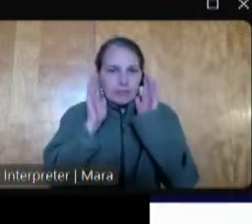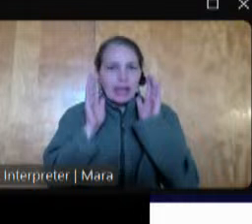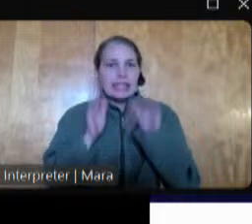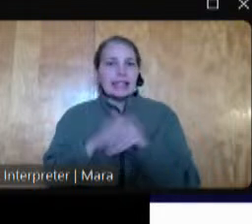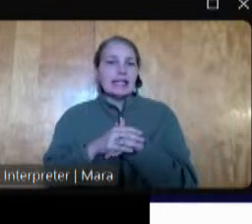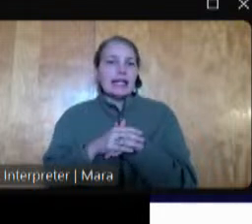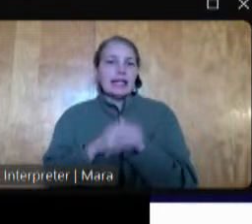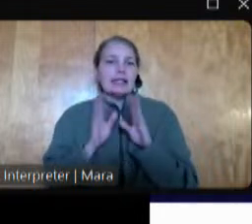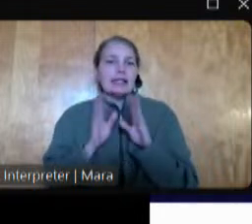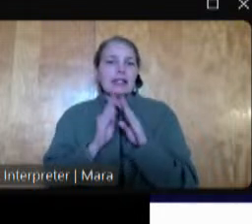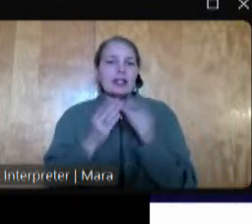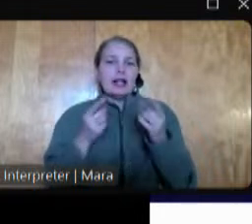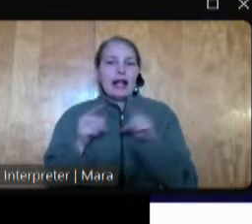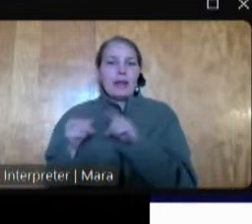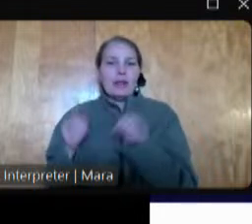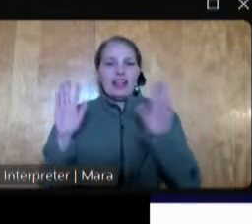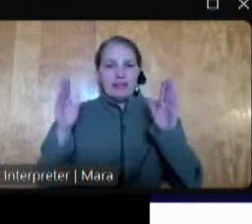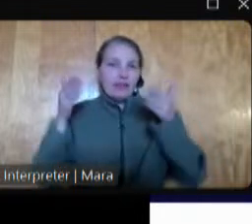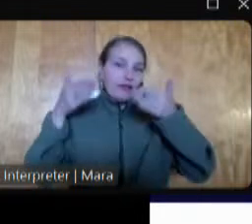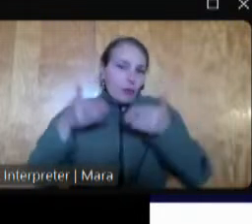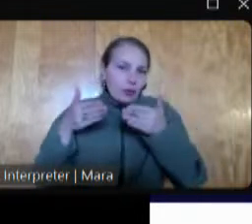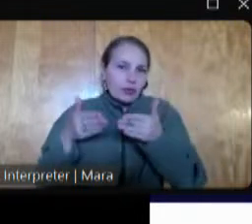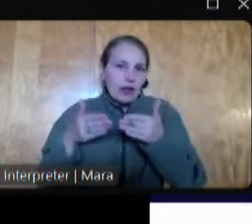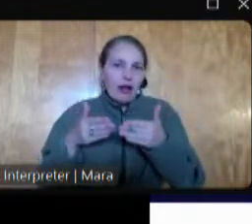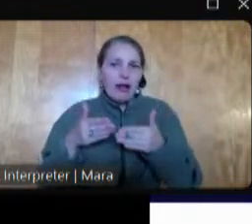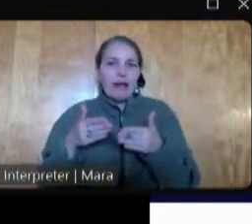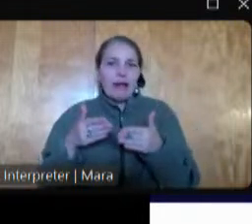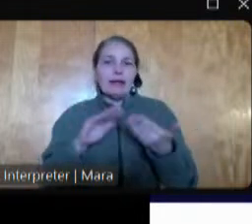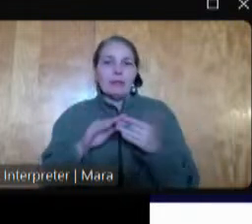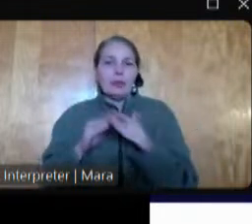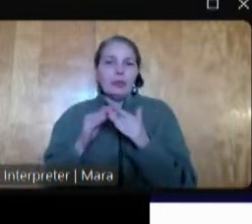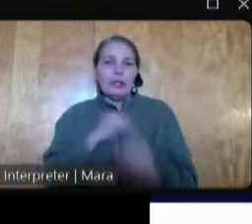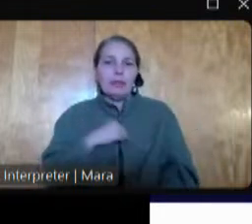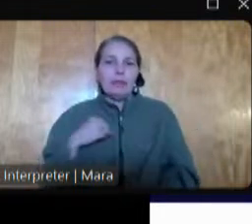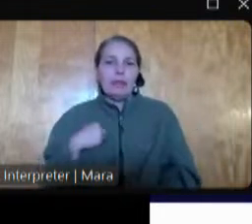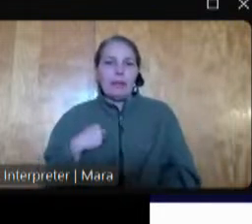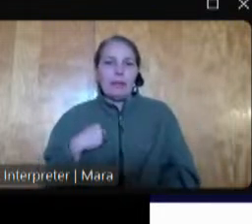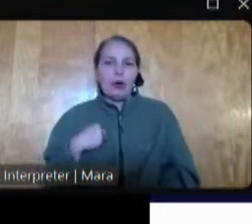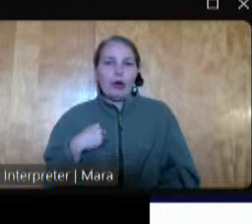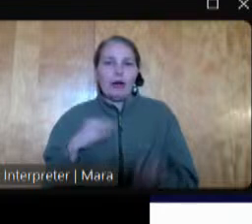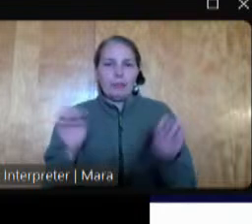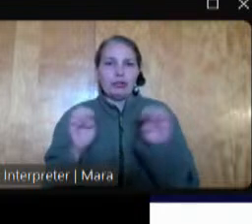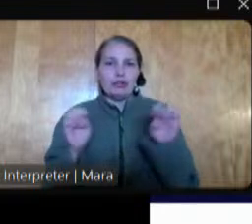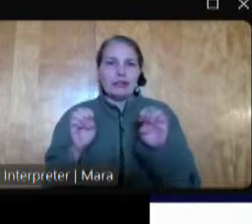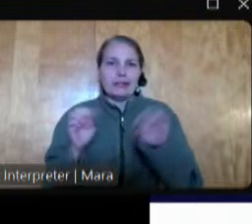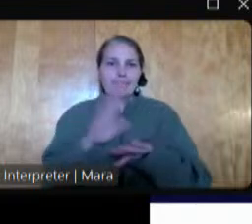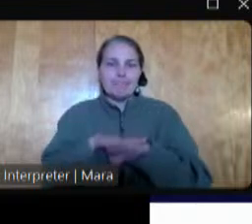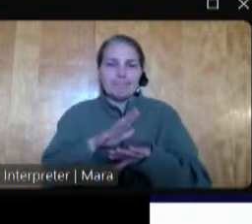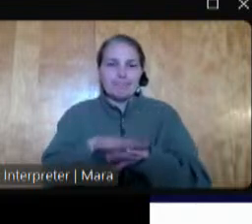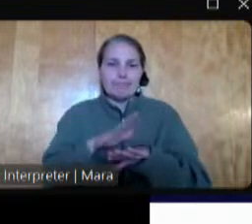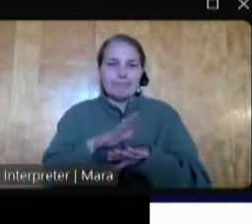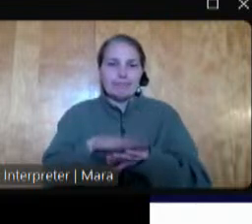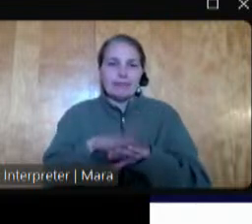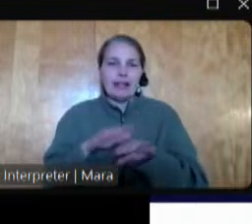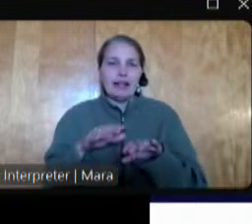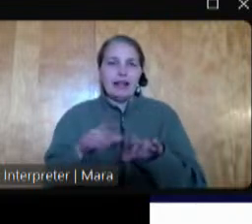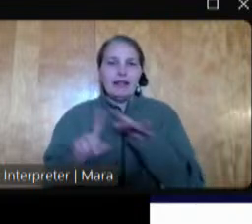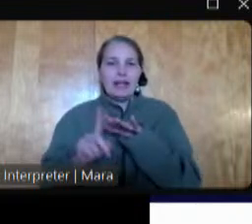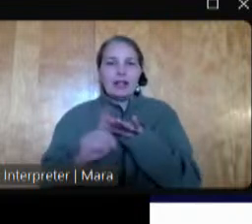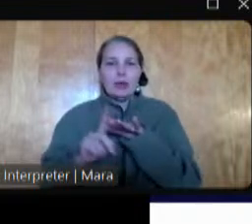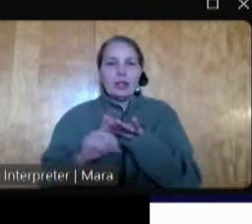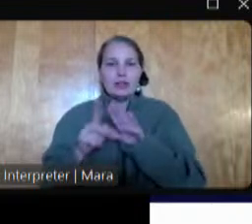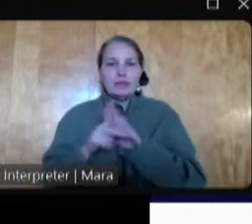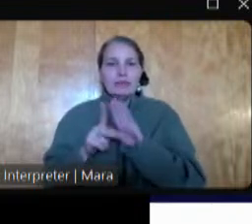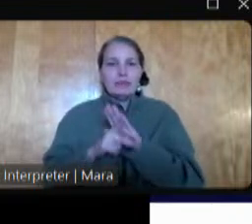emergency alert and evacuation procedures during the recent Eaton fire. So these sessions are part of the independent review that